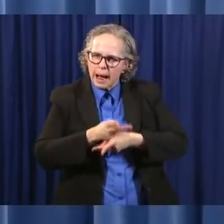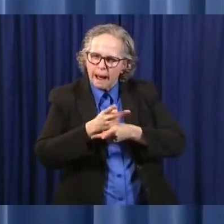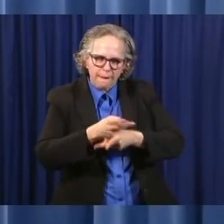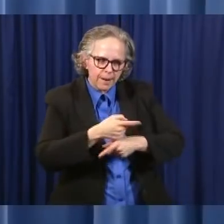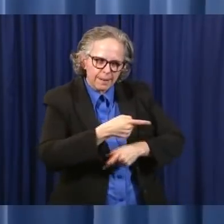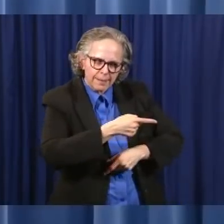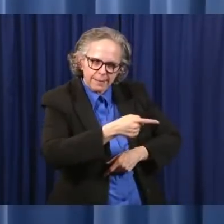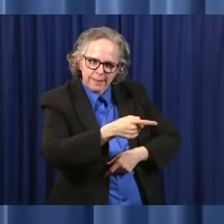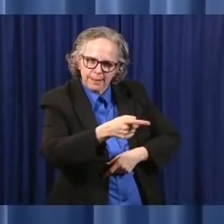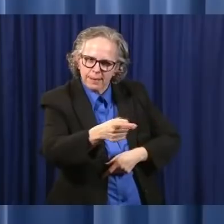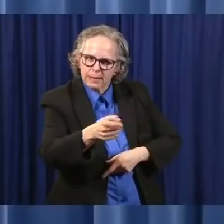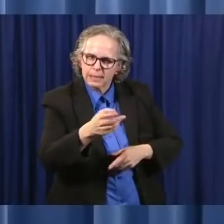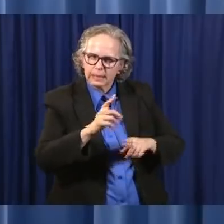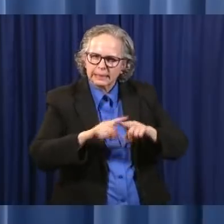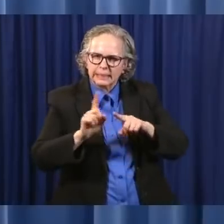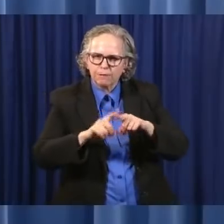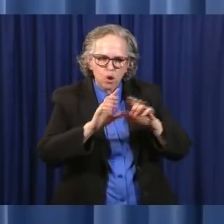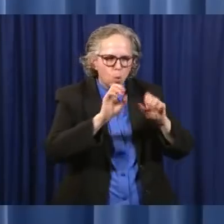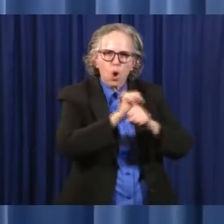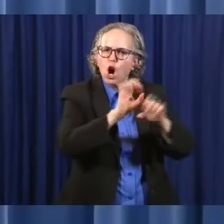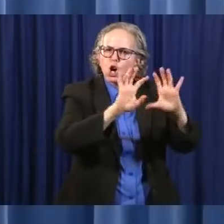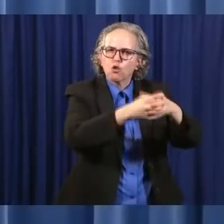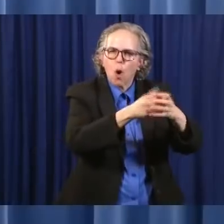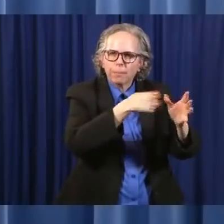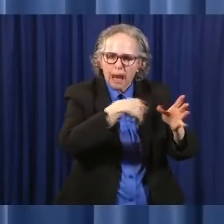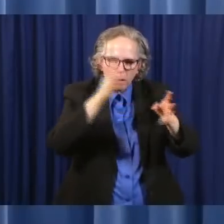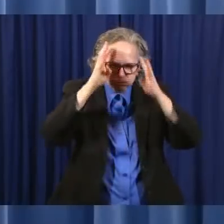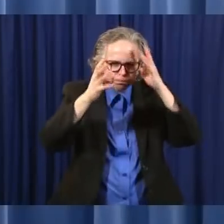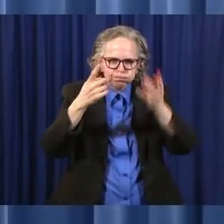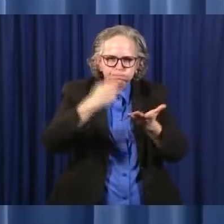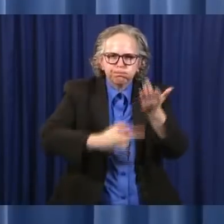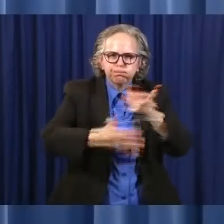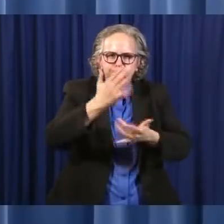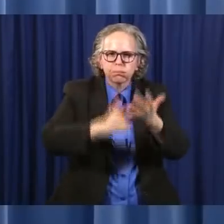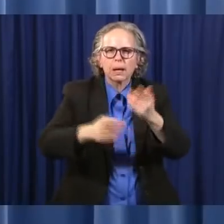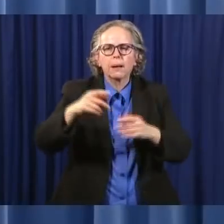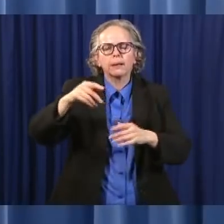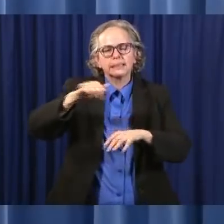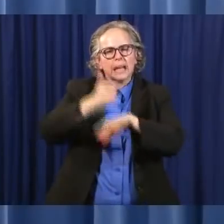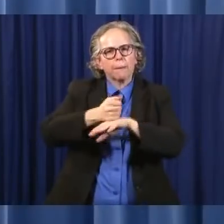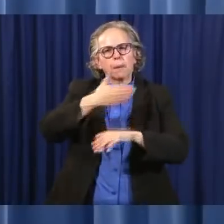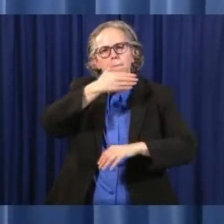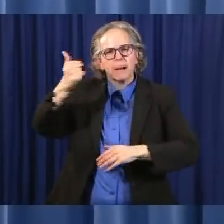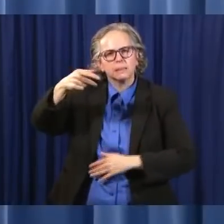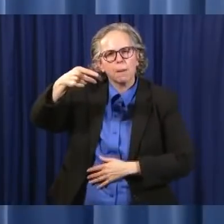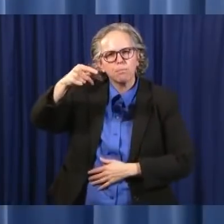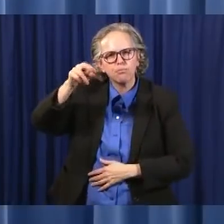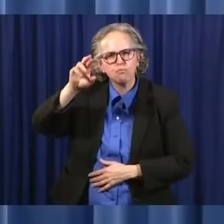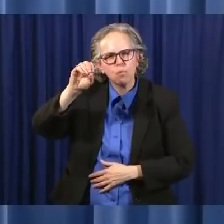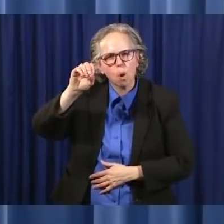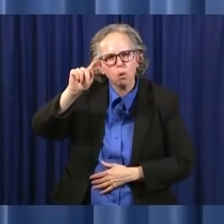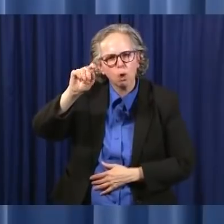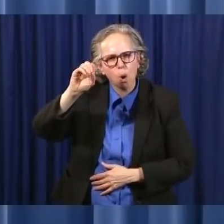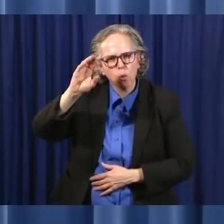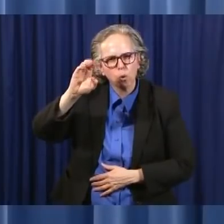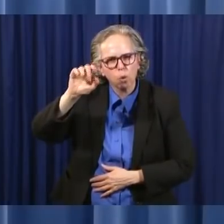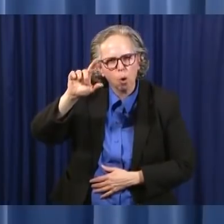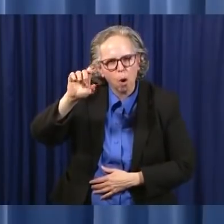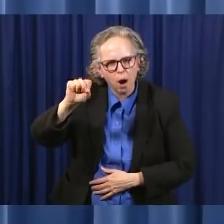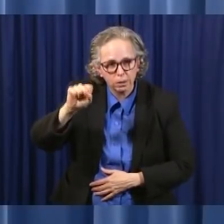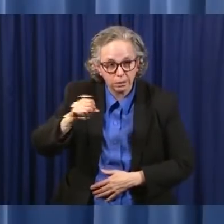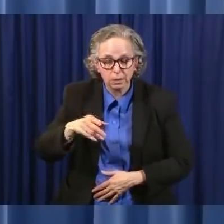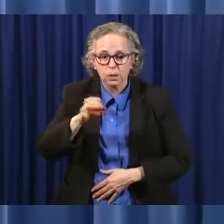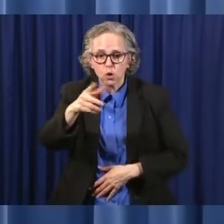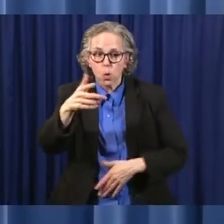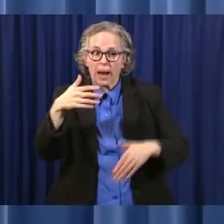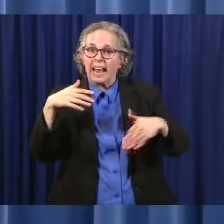groups together to come out with the best protocols so that when you walk into any particular kind of store, that you can